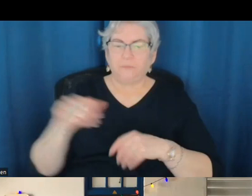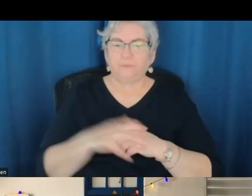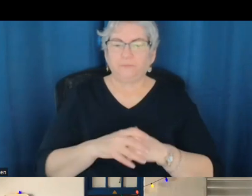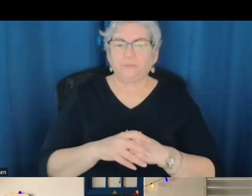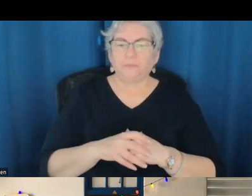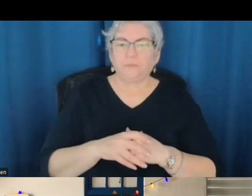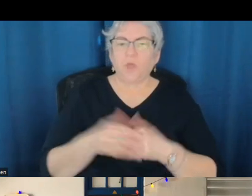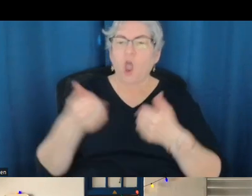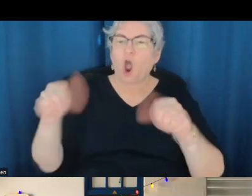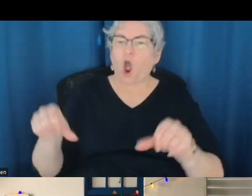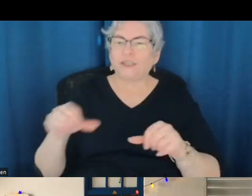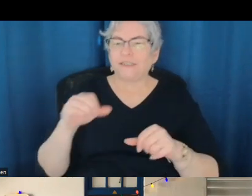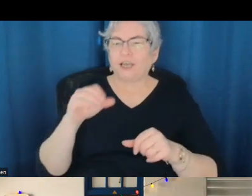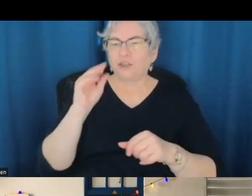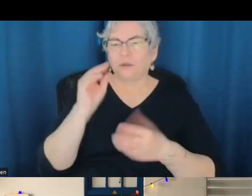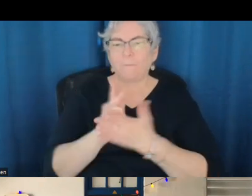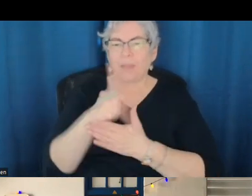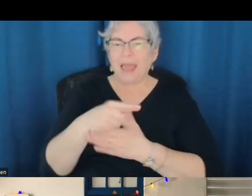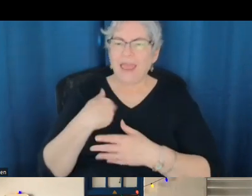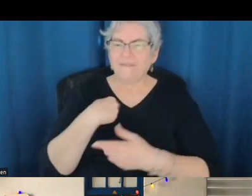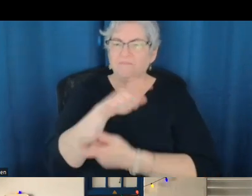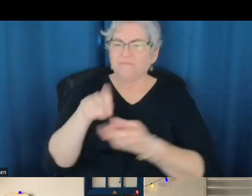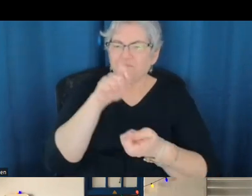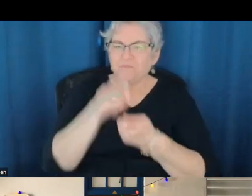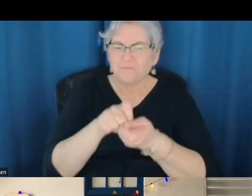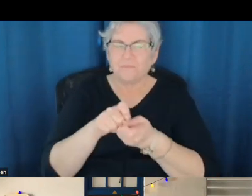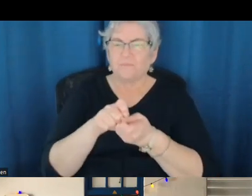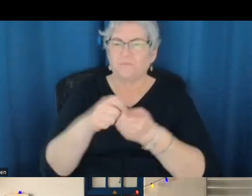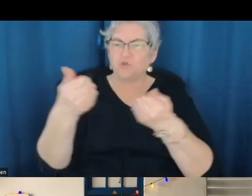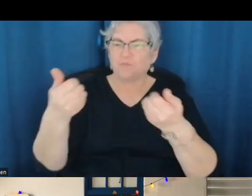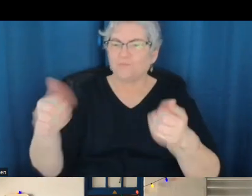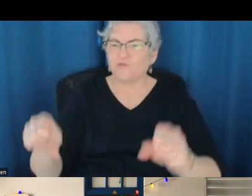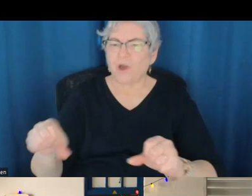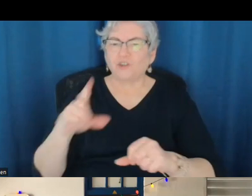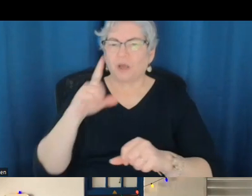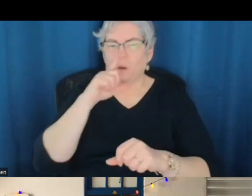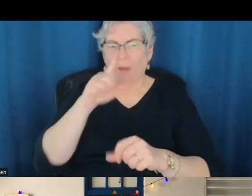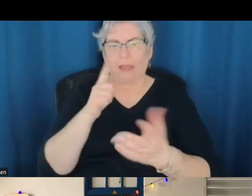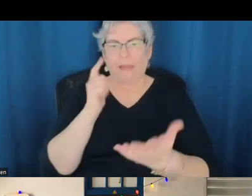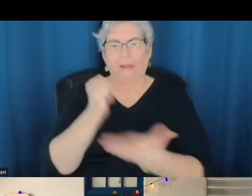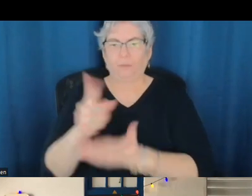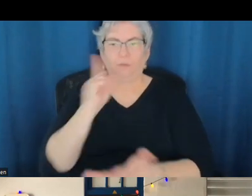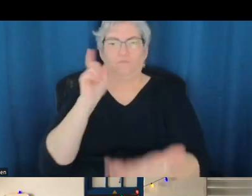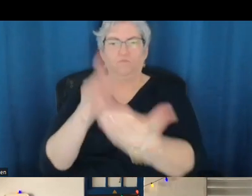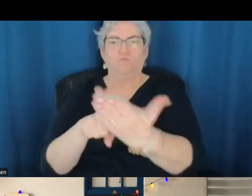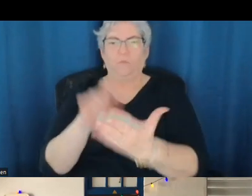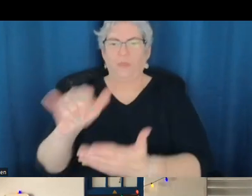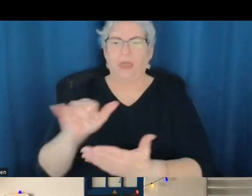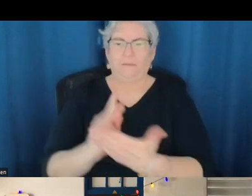Architecture plants are those with distinctive structures that help them stand out from the others, in and out of flower.